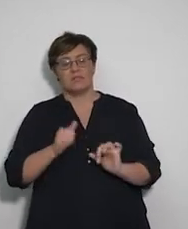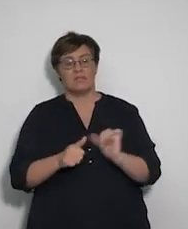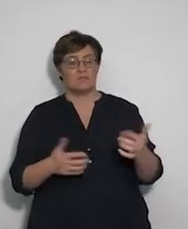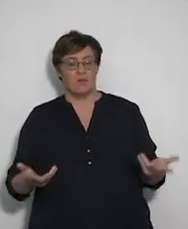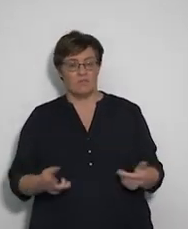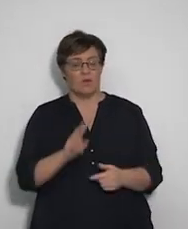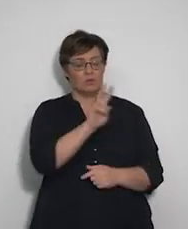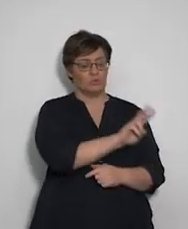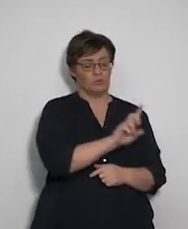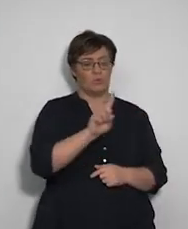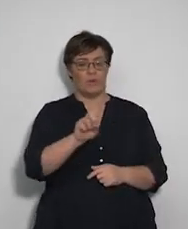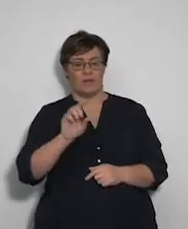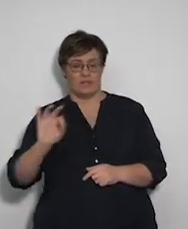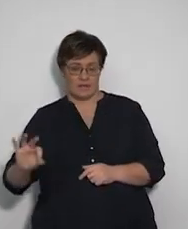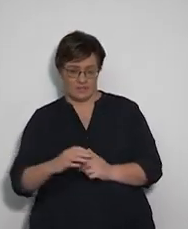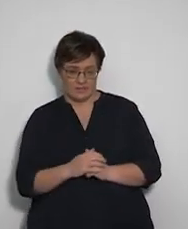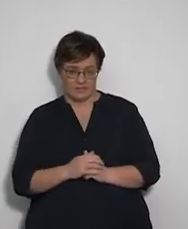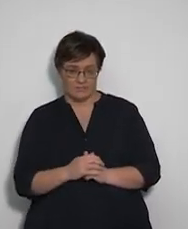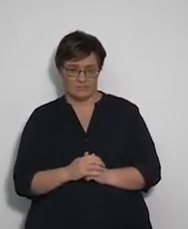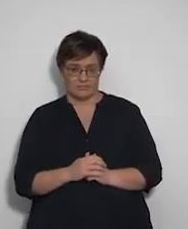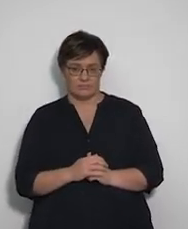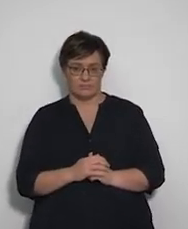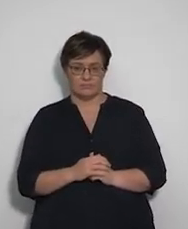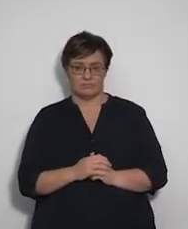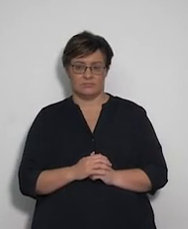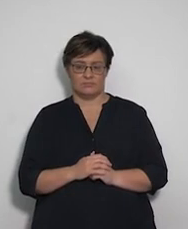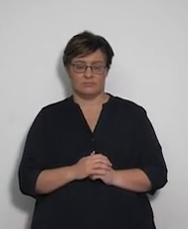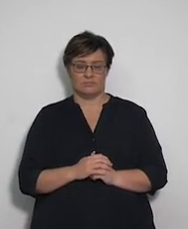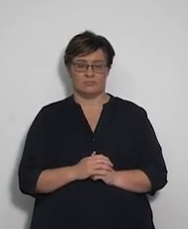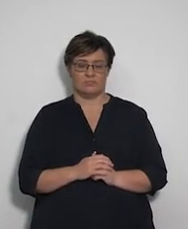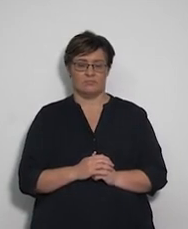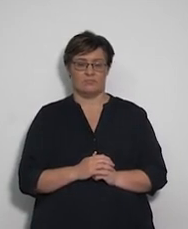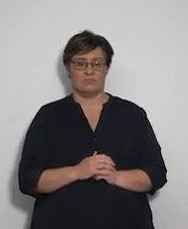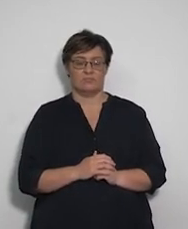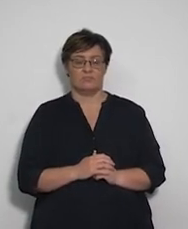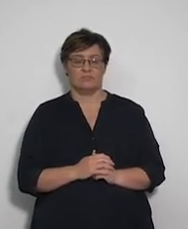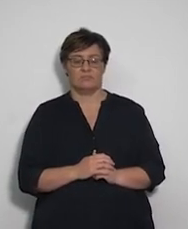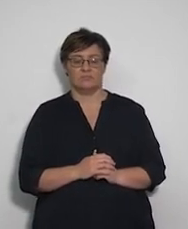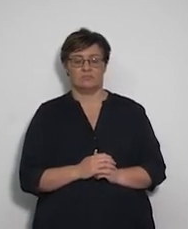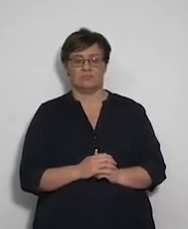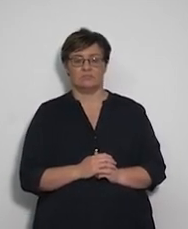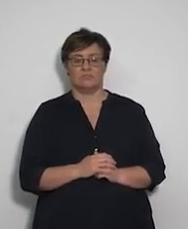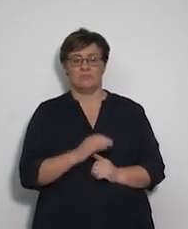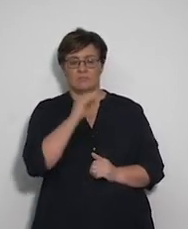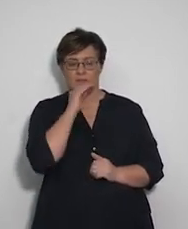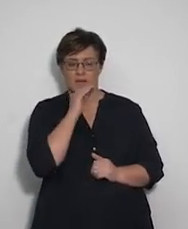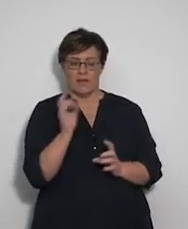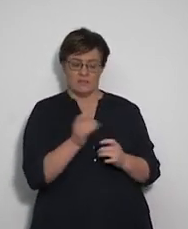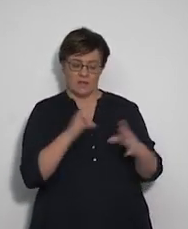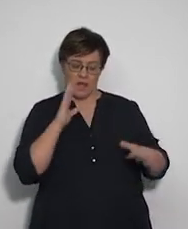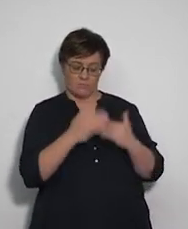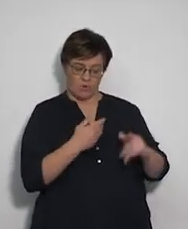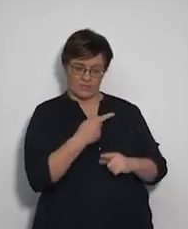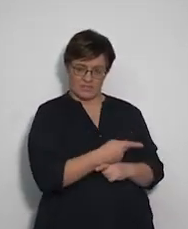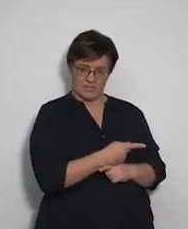the following sequence. So we would start with 2, 1, and 3. So again, this would be the